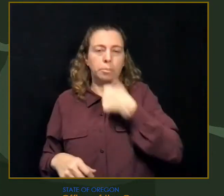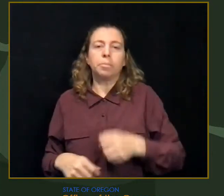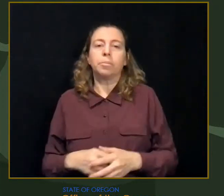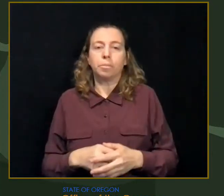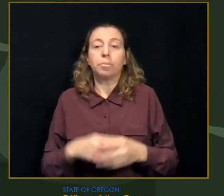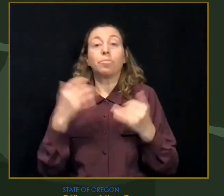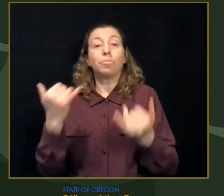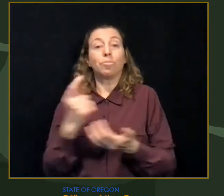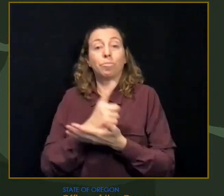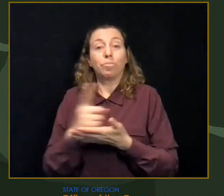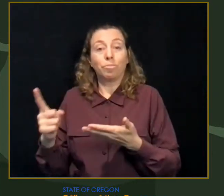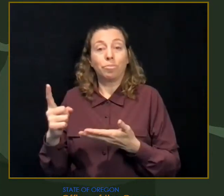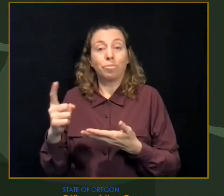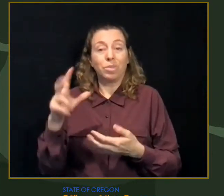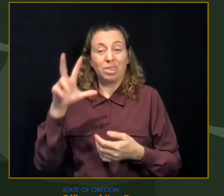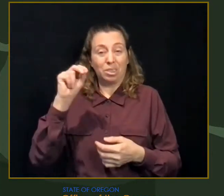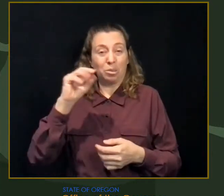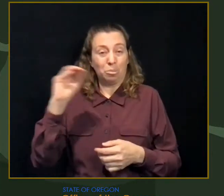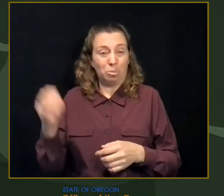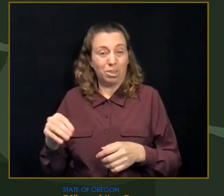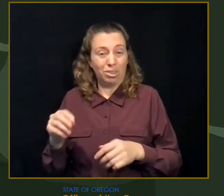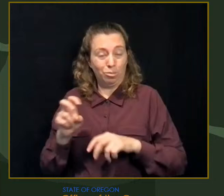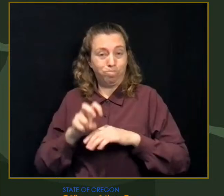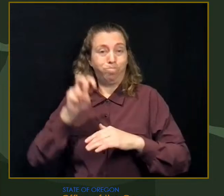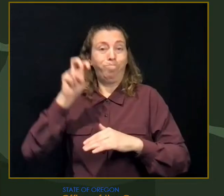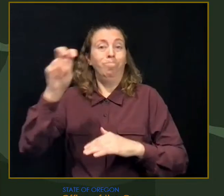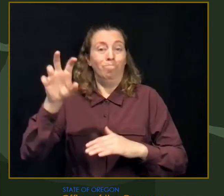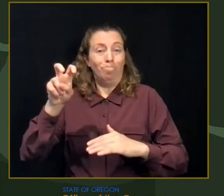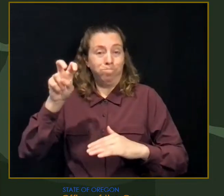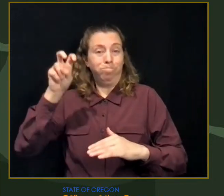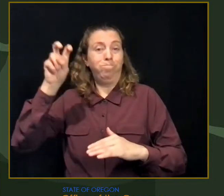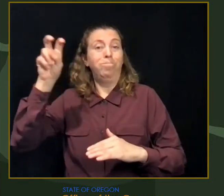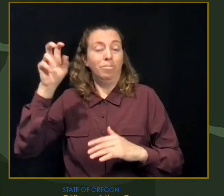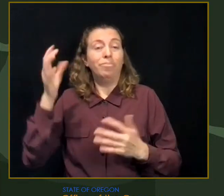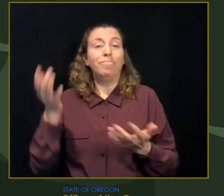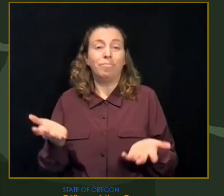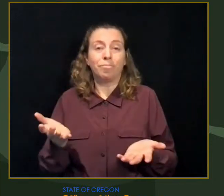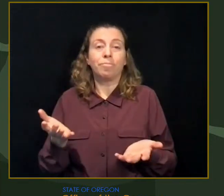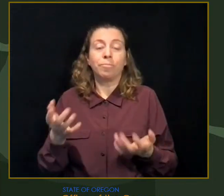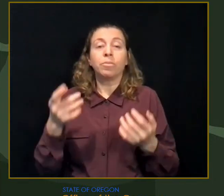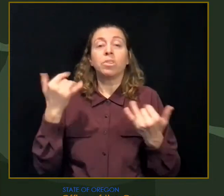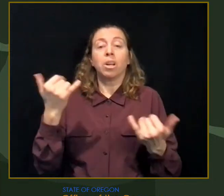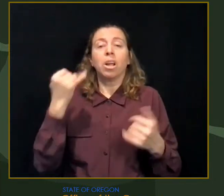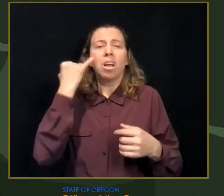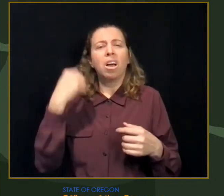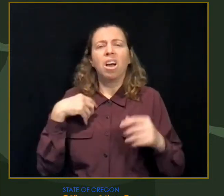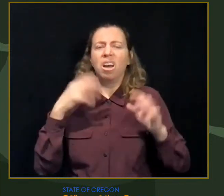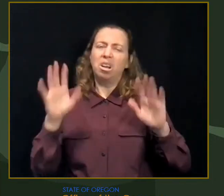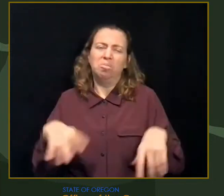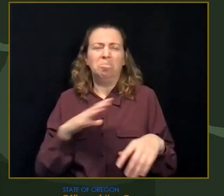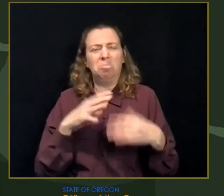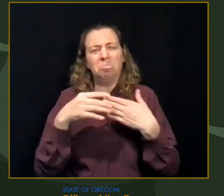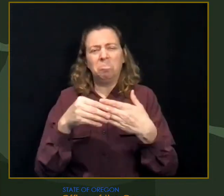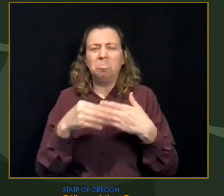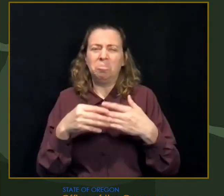taking action, that curve, that number of Oregonians who are sick and at risk for dying would continue to increase. So